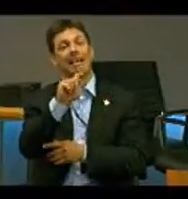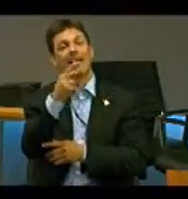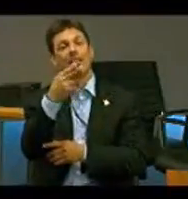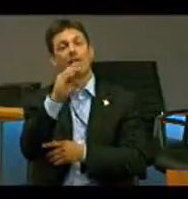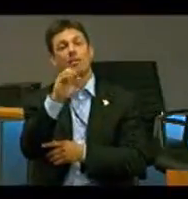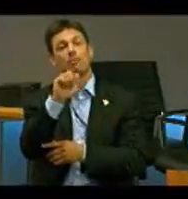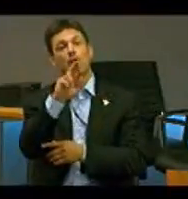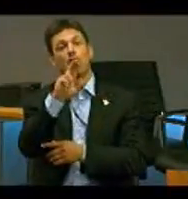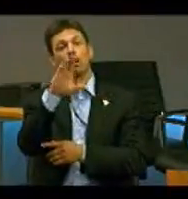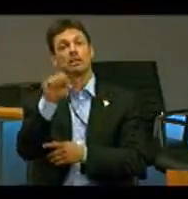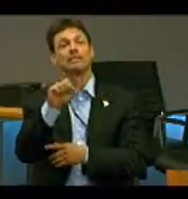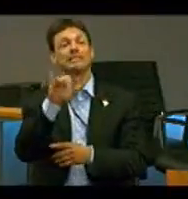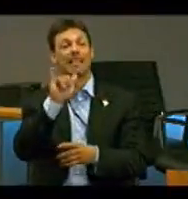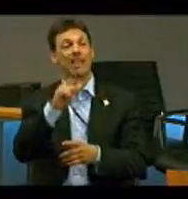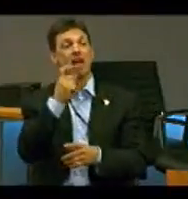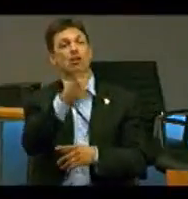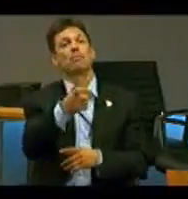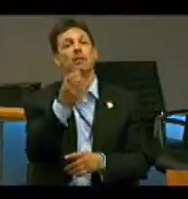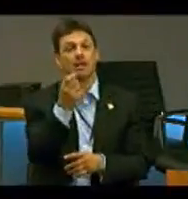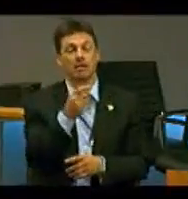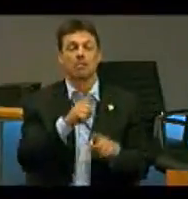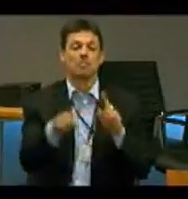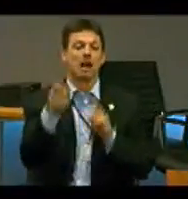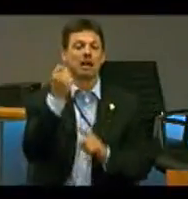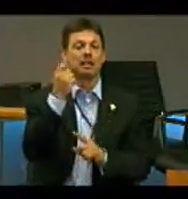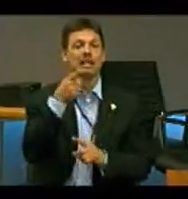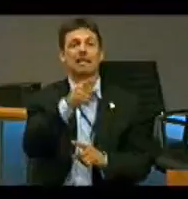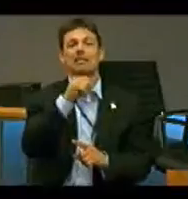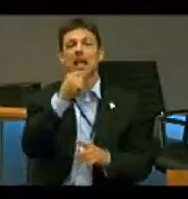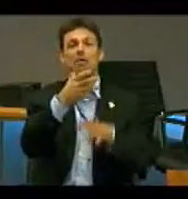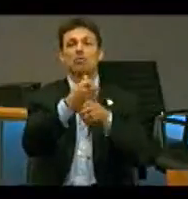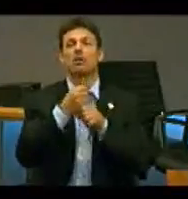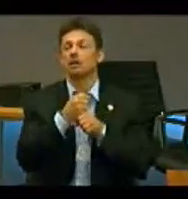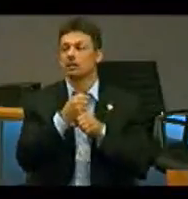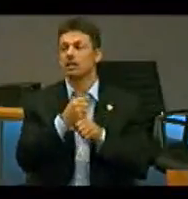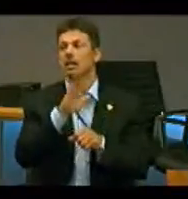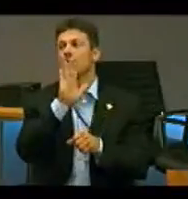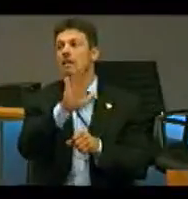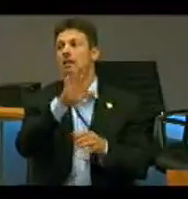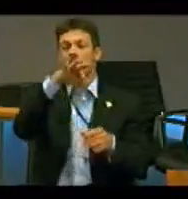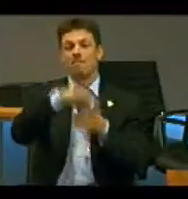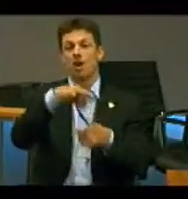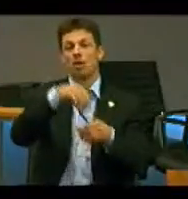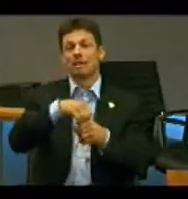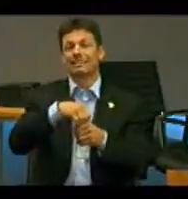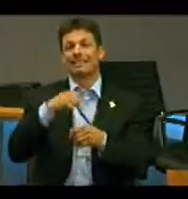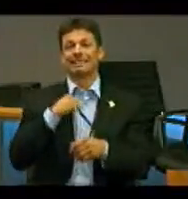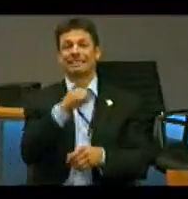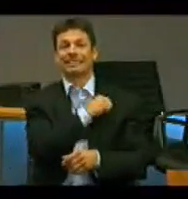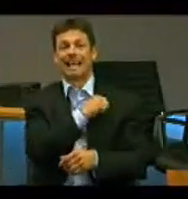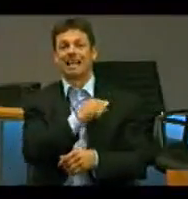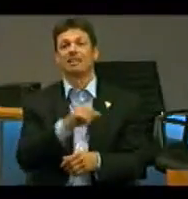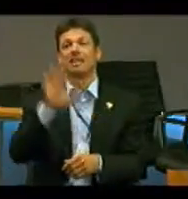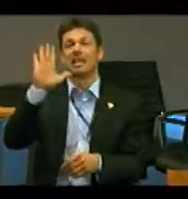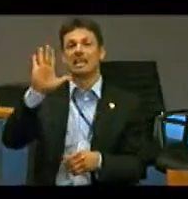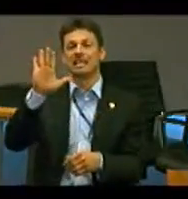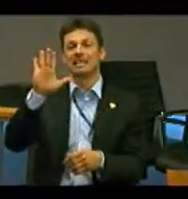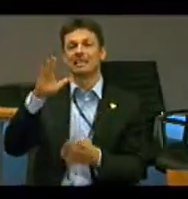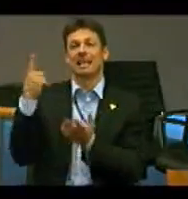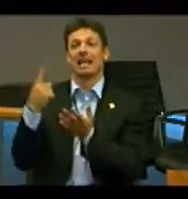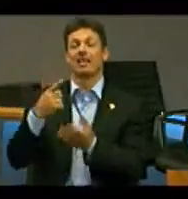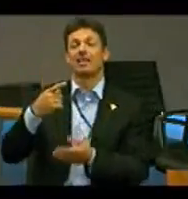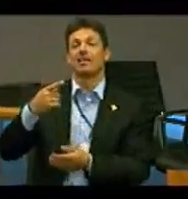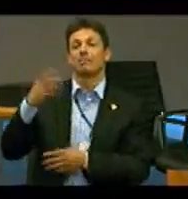post. But alas, Mr. Marcus has not received his vote in the Senate. His hearing was just a couple days